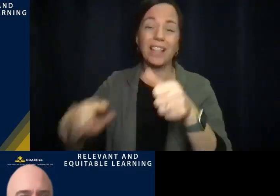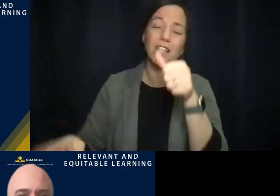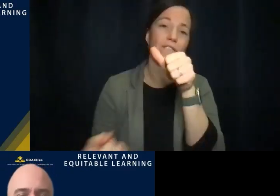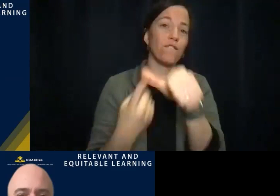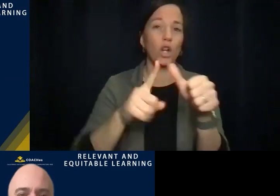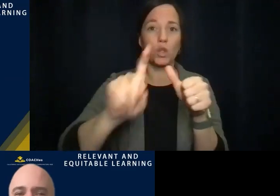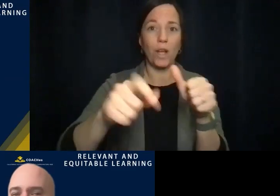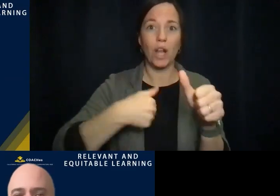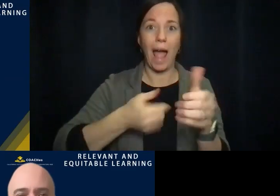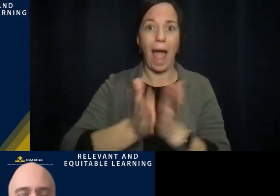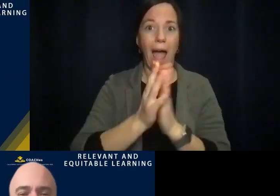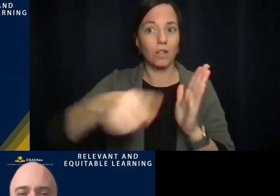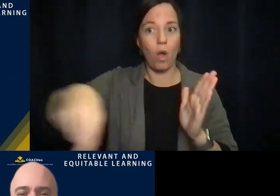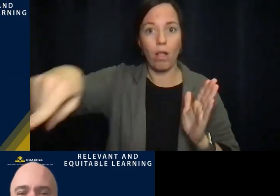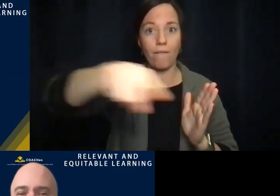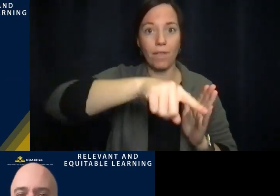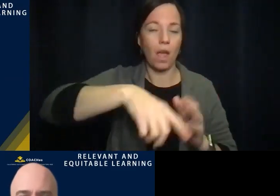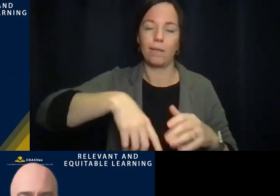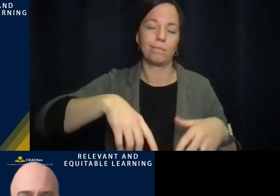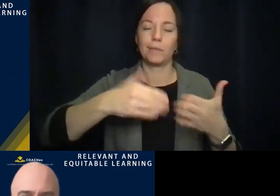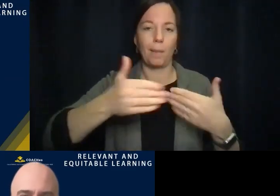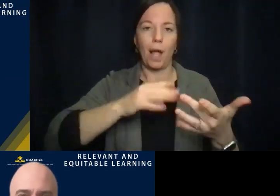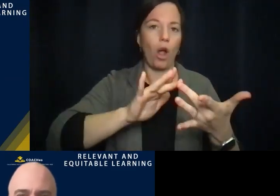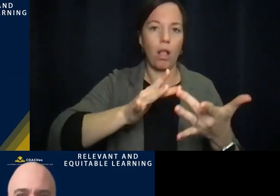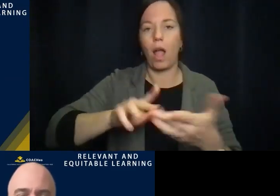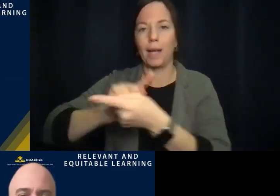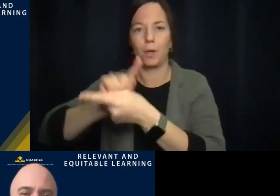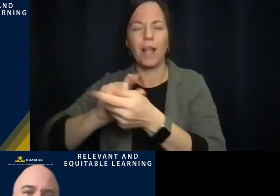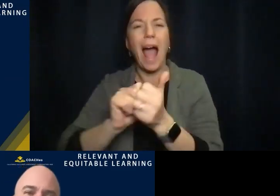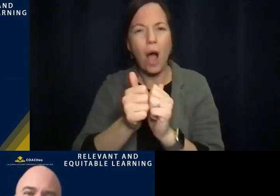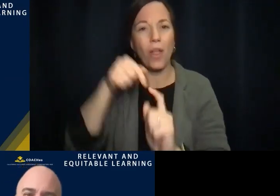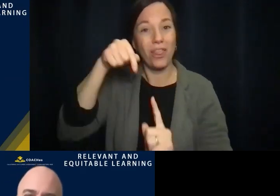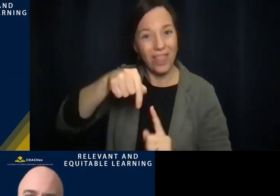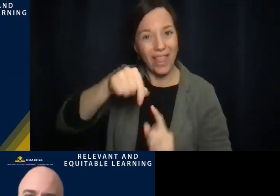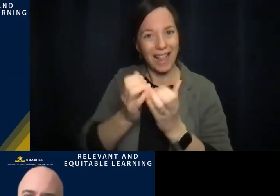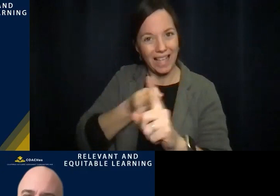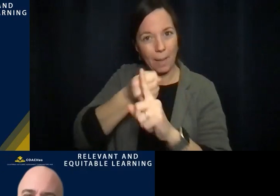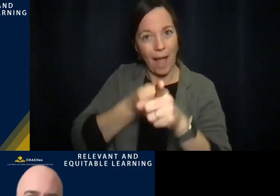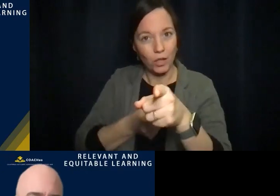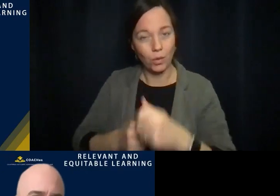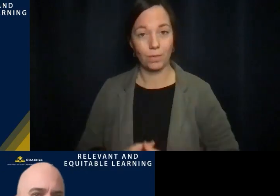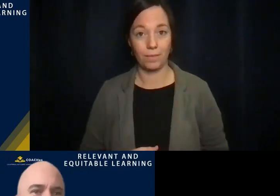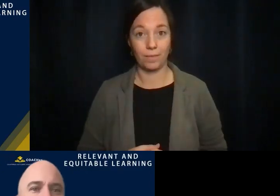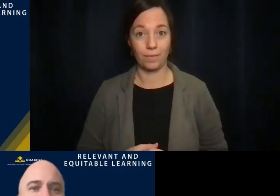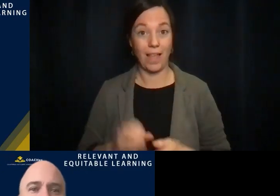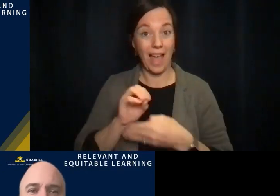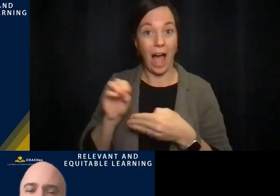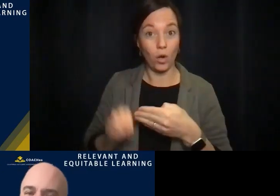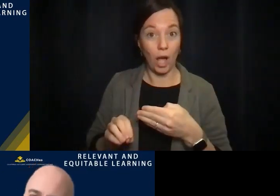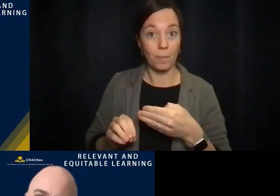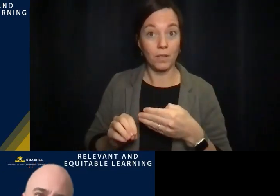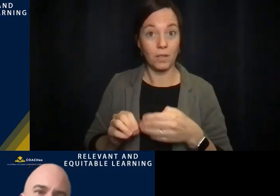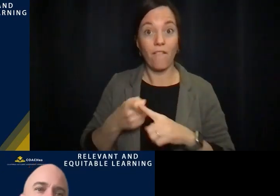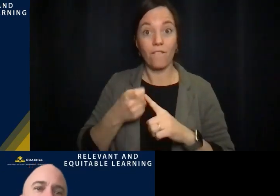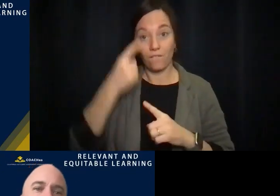when they introduce themselves in person, online. How do you see this impacting you? And, you know, and here's what the outcomes are of this class,